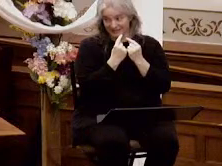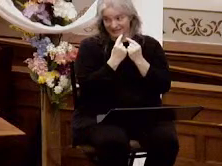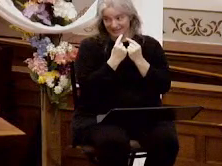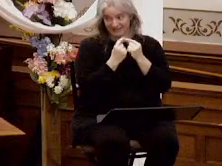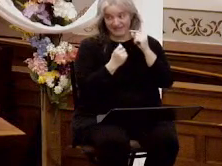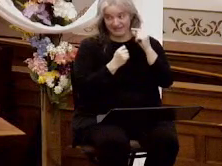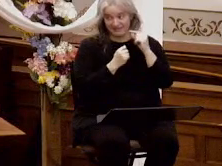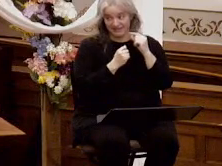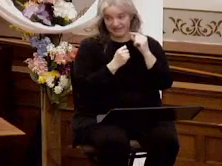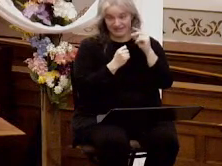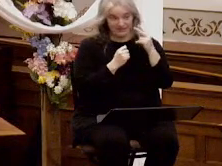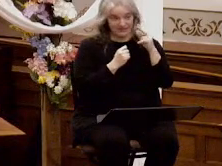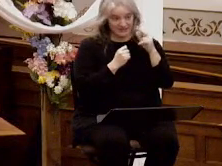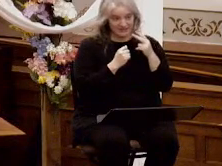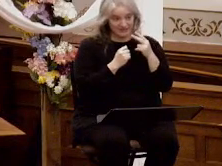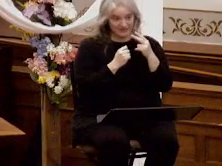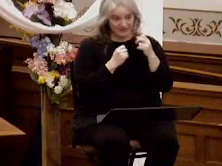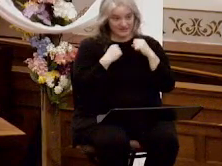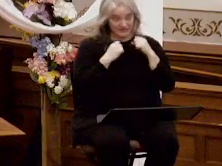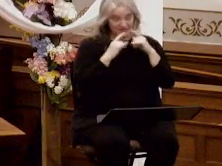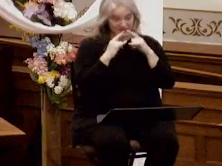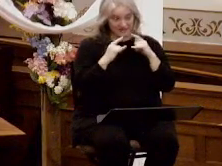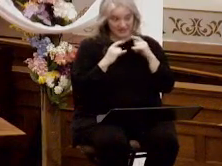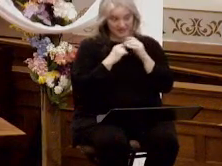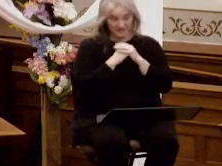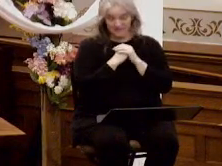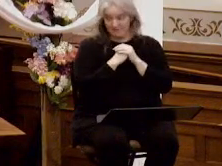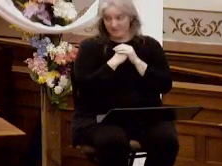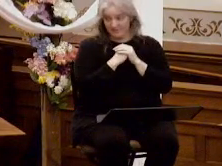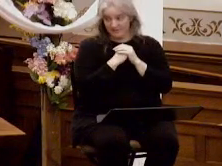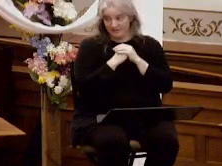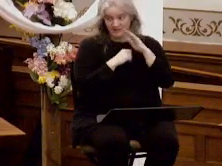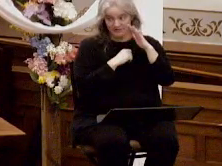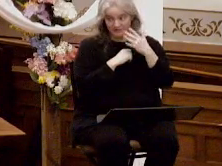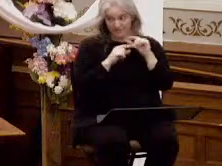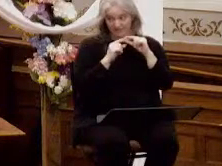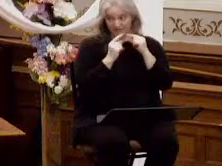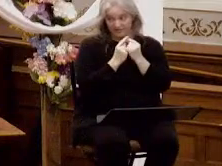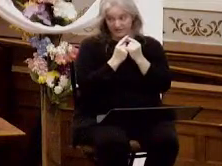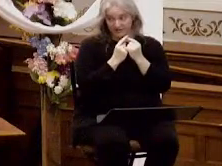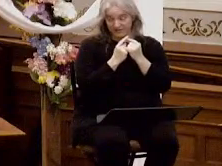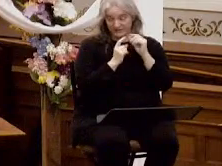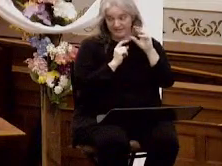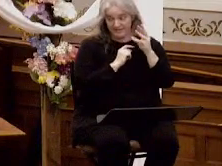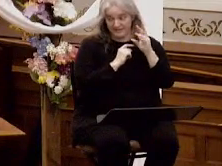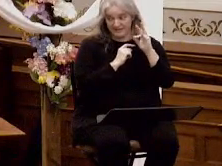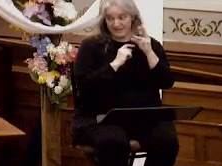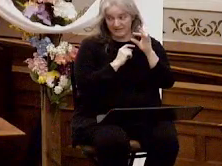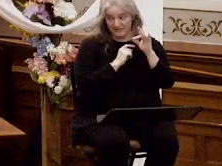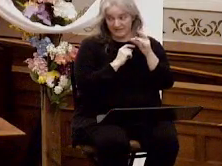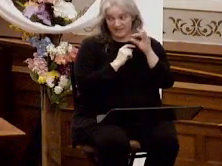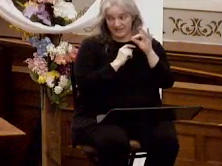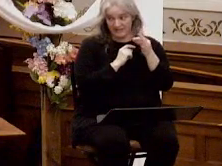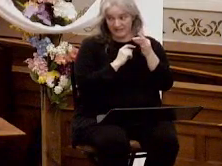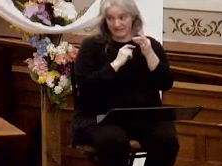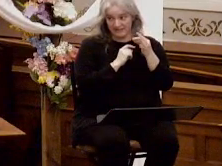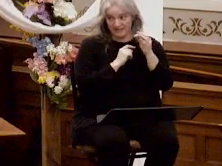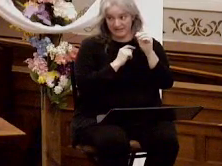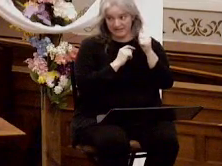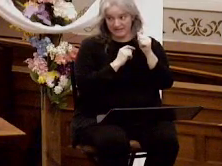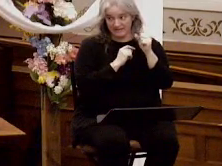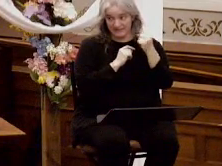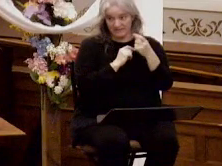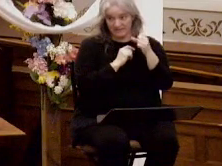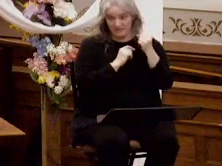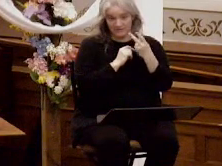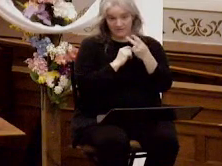or third grade has camp. Fourth, fifth grade, sixth, eighth grade, ninth through 12th grade, they all have their own